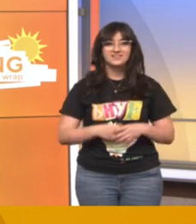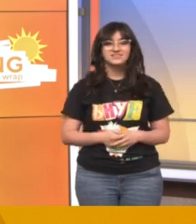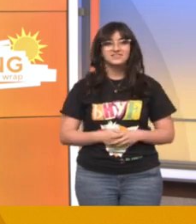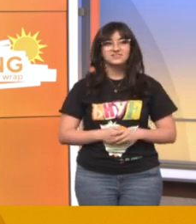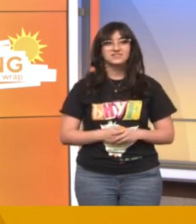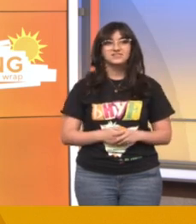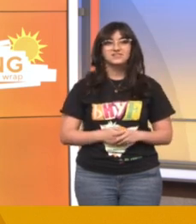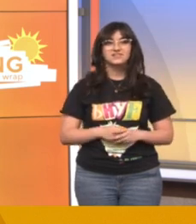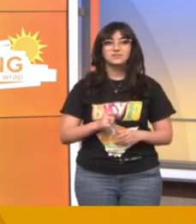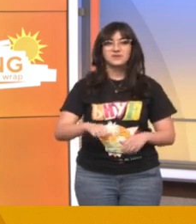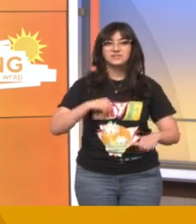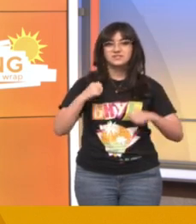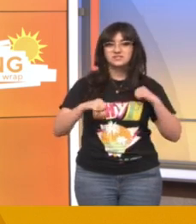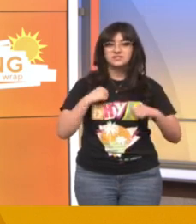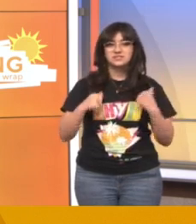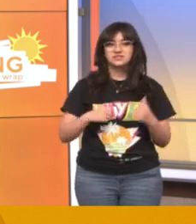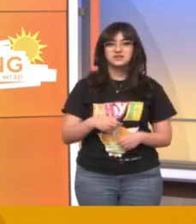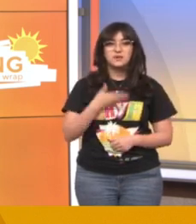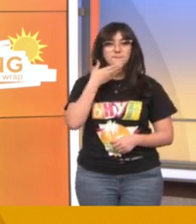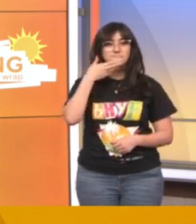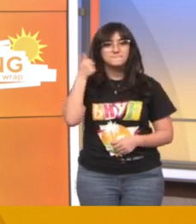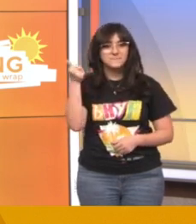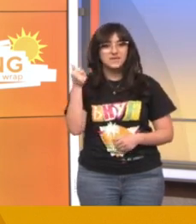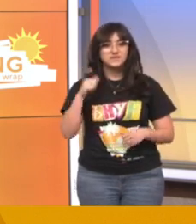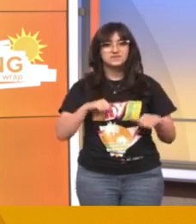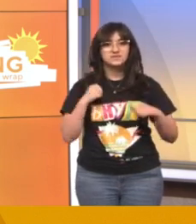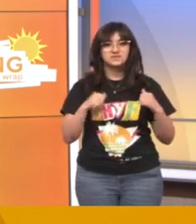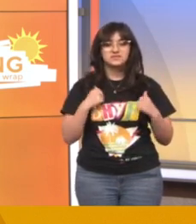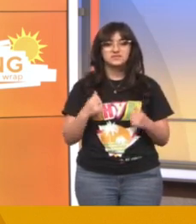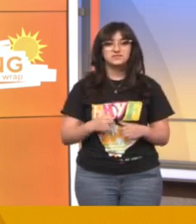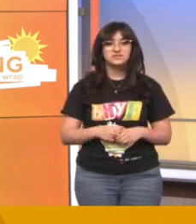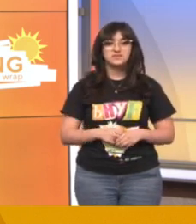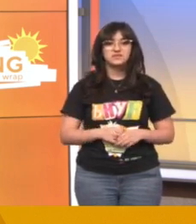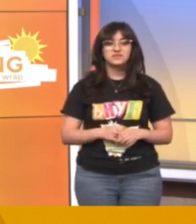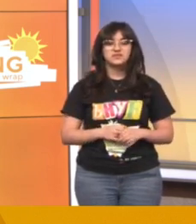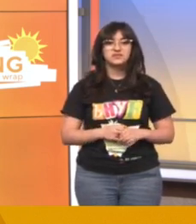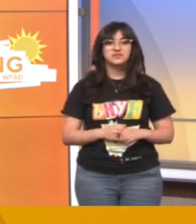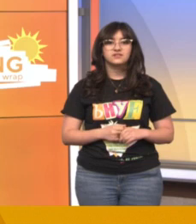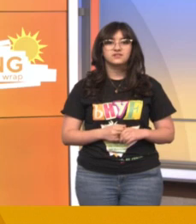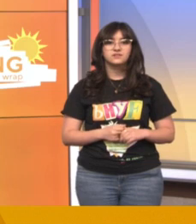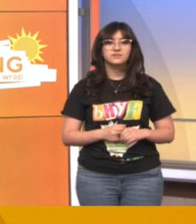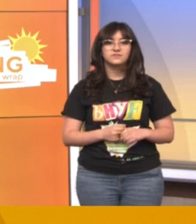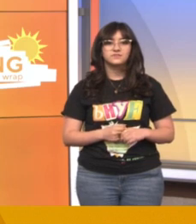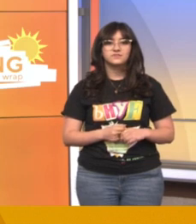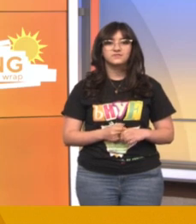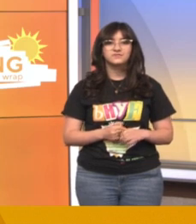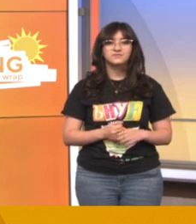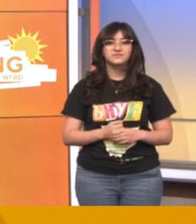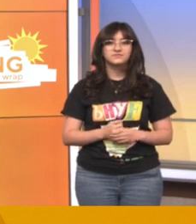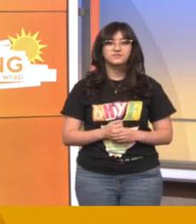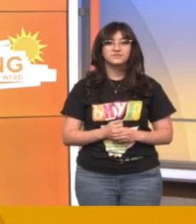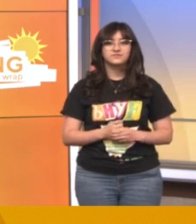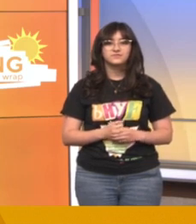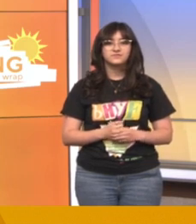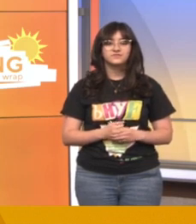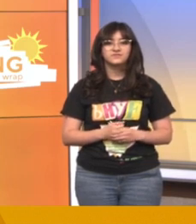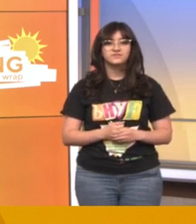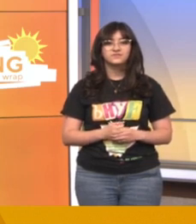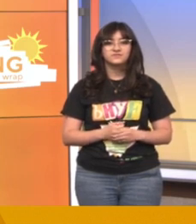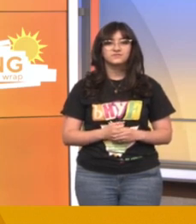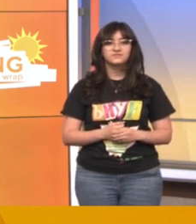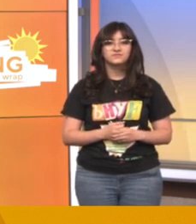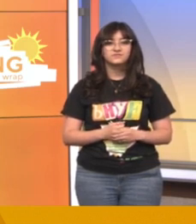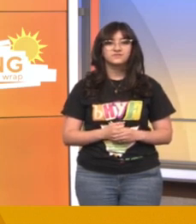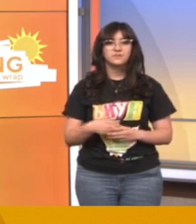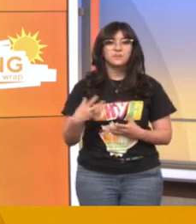best television series in terms of taking an older idea that is nostalgic for a lot of people in our age group and bringing